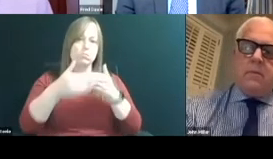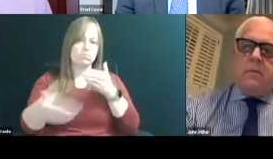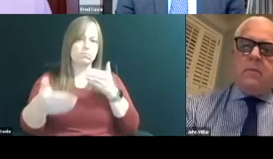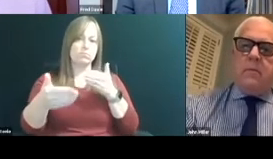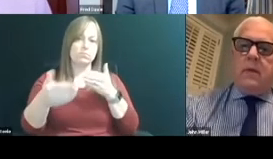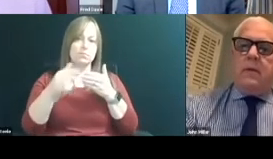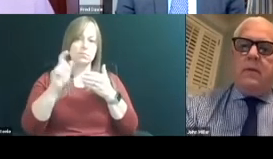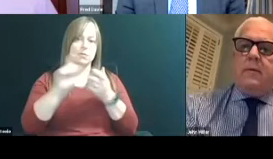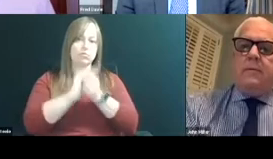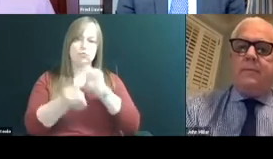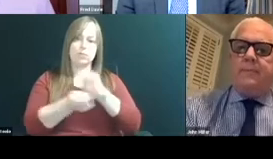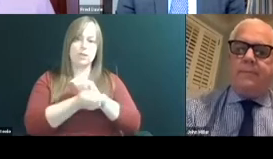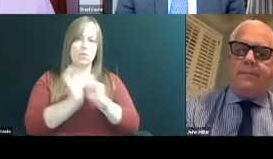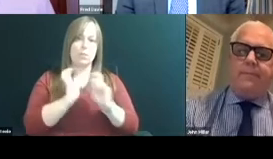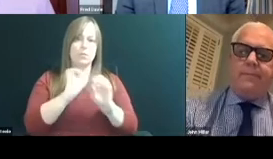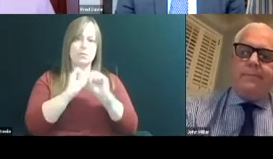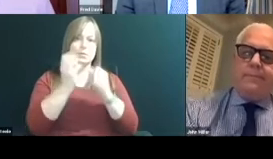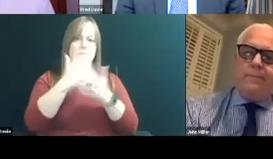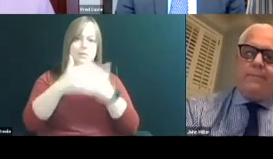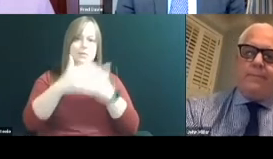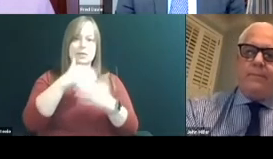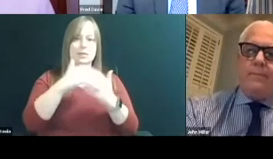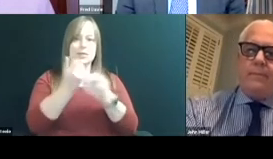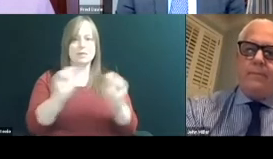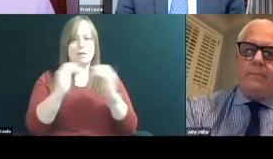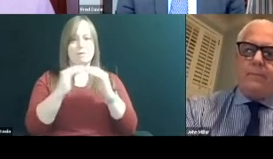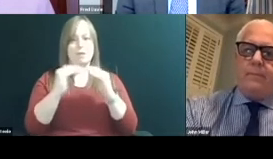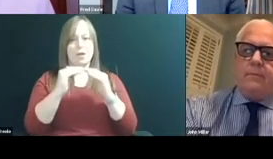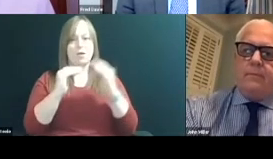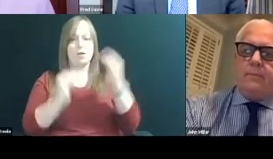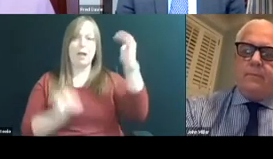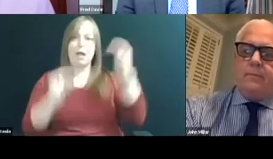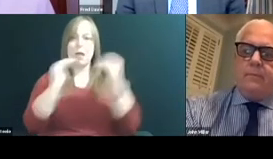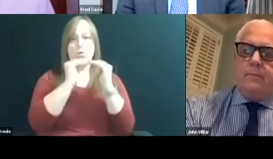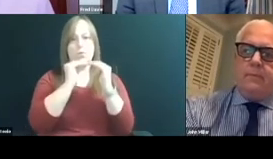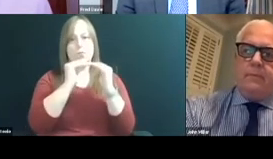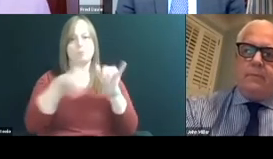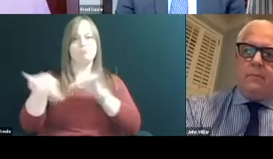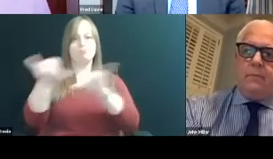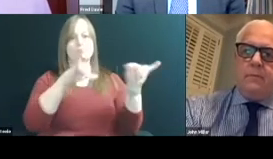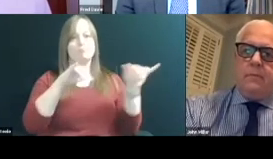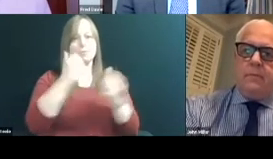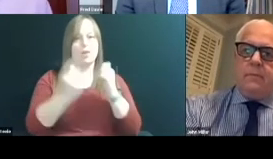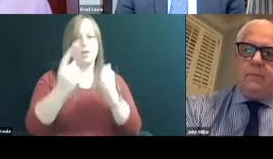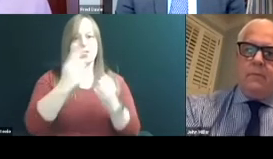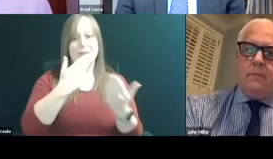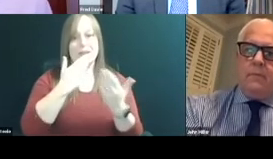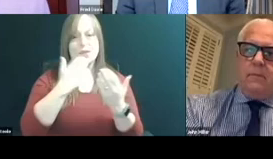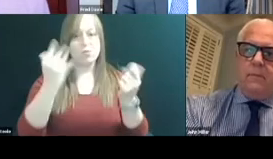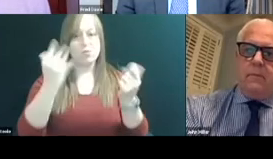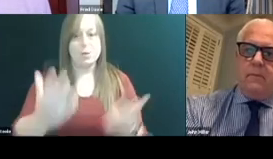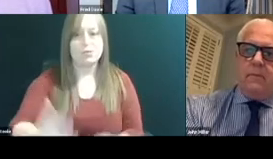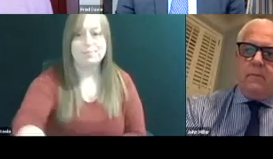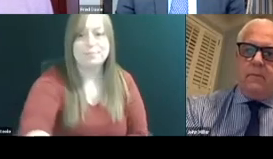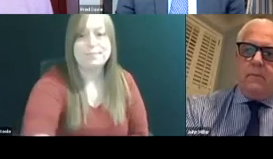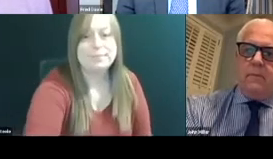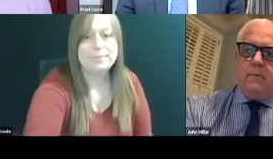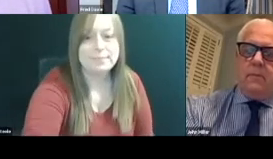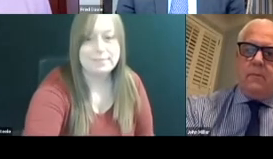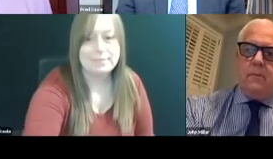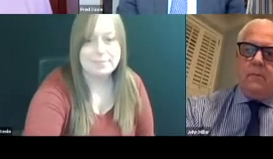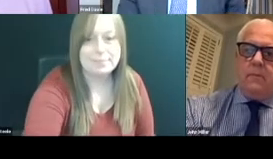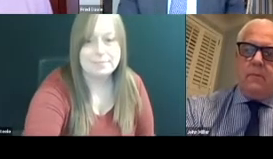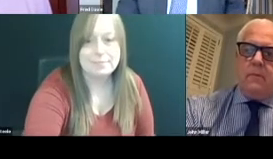we transform our city into a safe, fair, and equitable place for everyone. Thank you. Thank you, Councilmember.